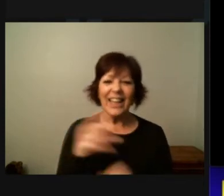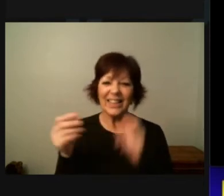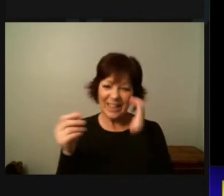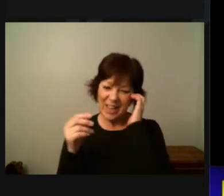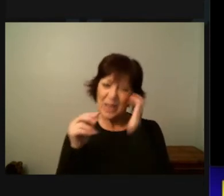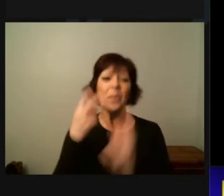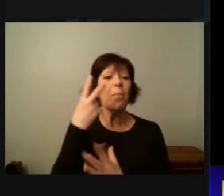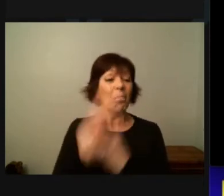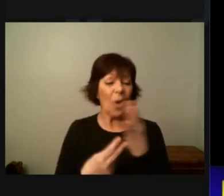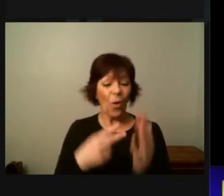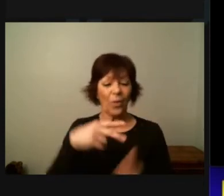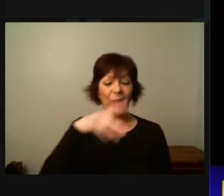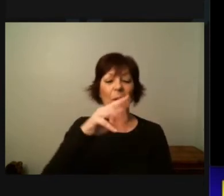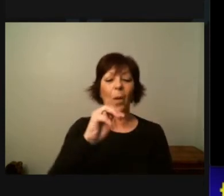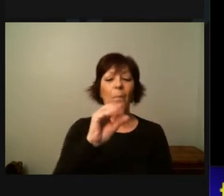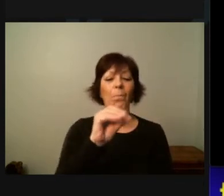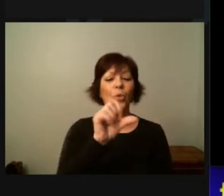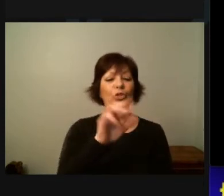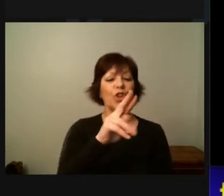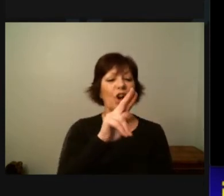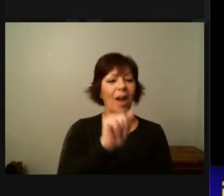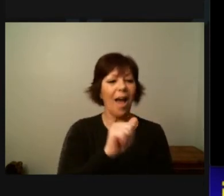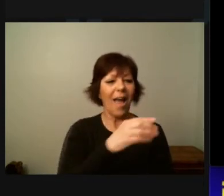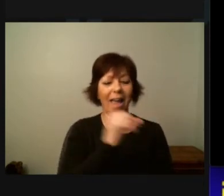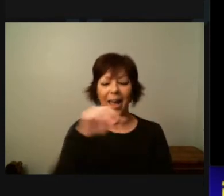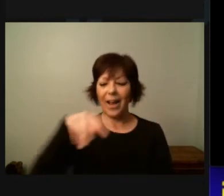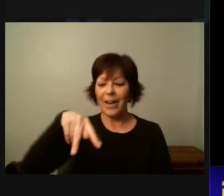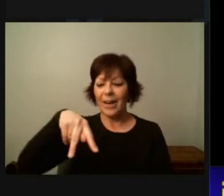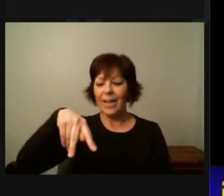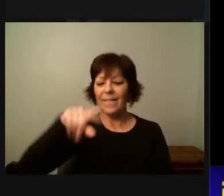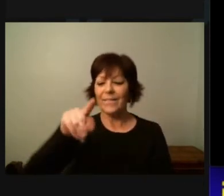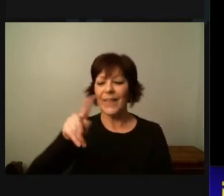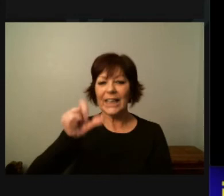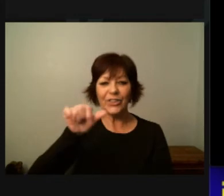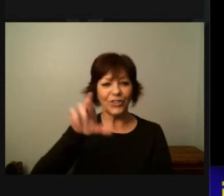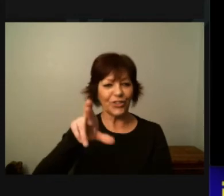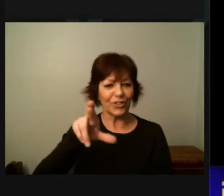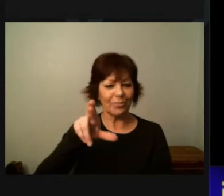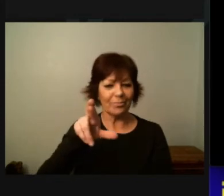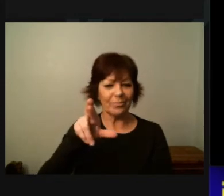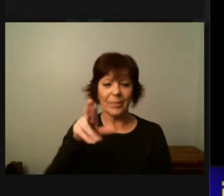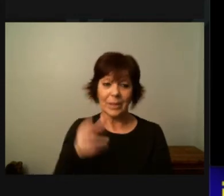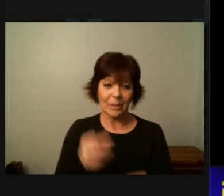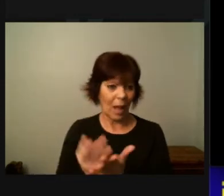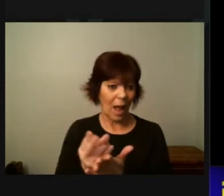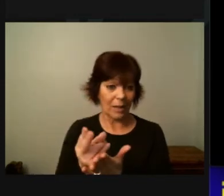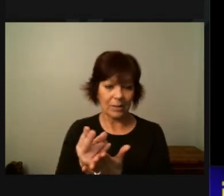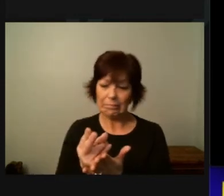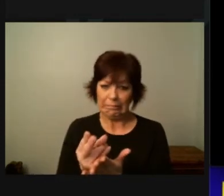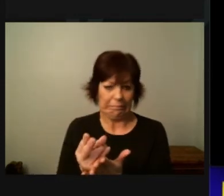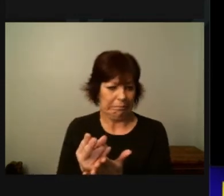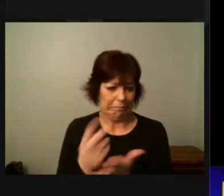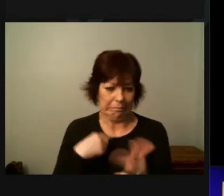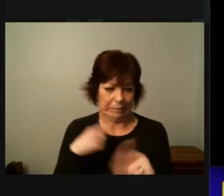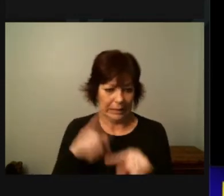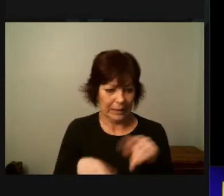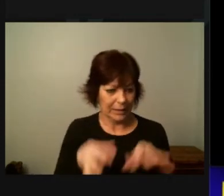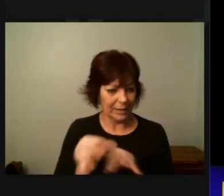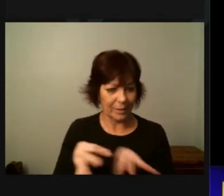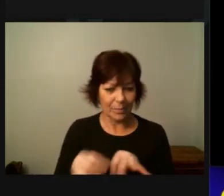the Pfizer vaccine. But to be honest with you, I can't tell you, and I strongly recommend that you just go to